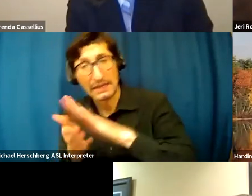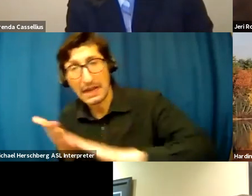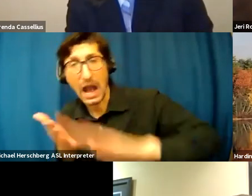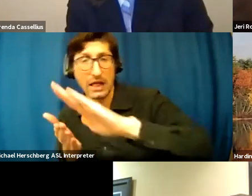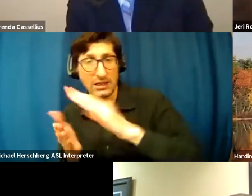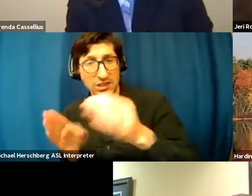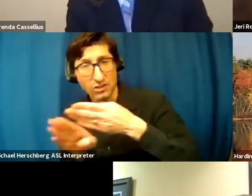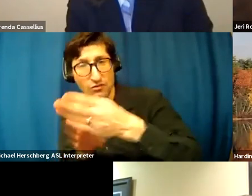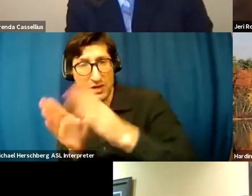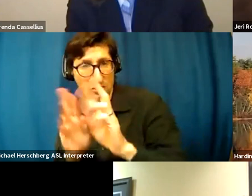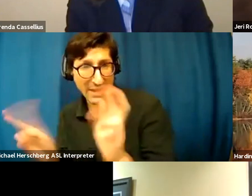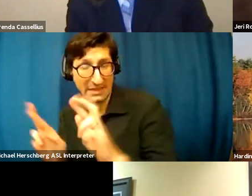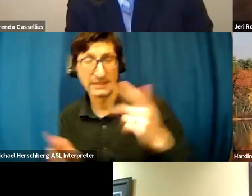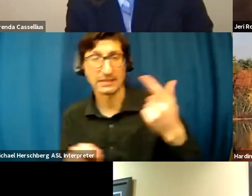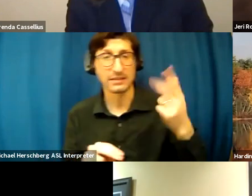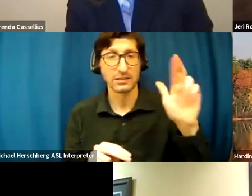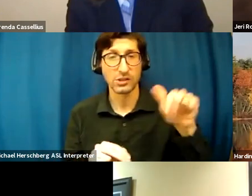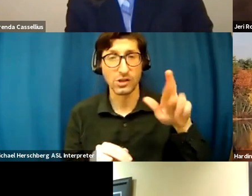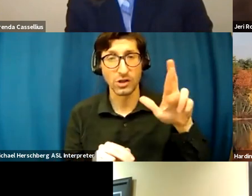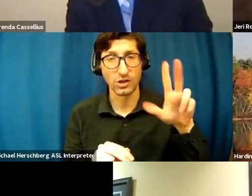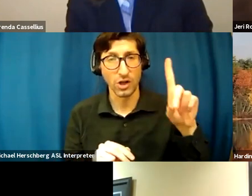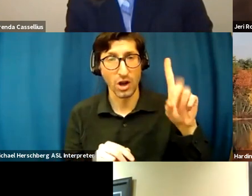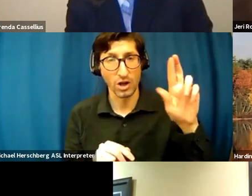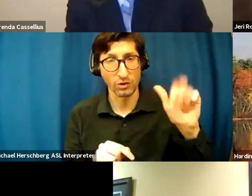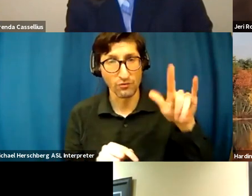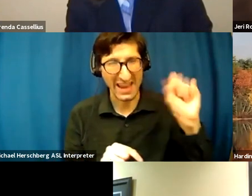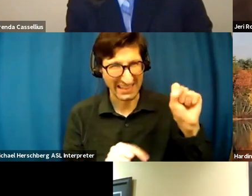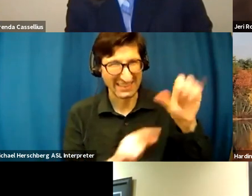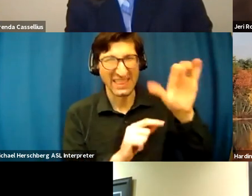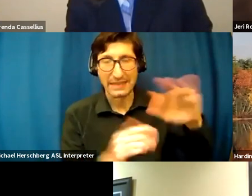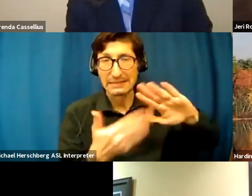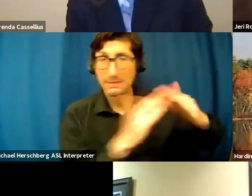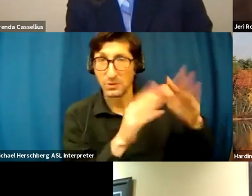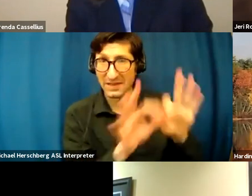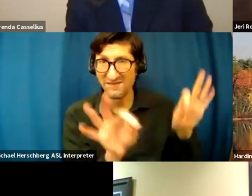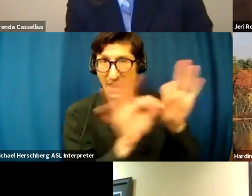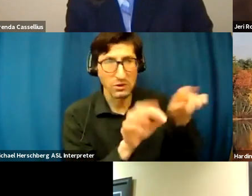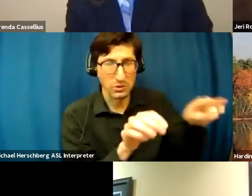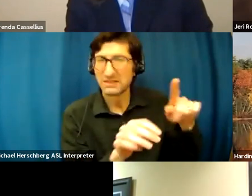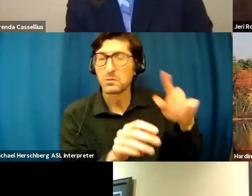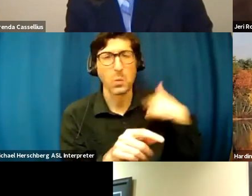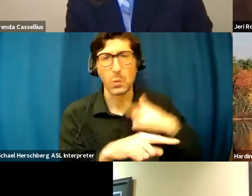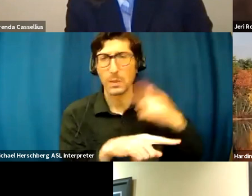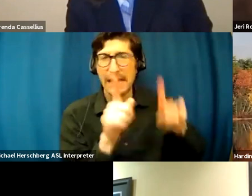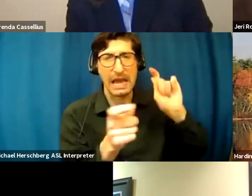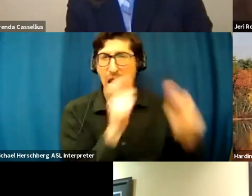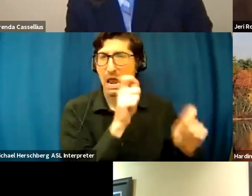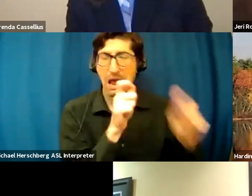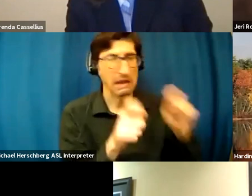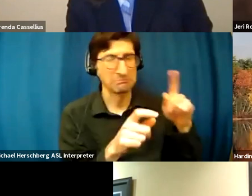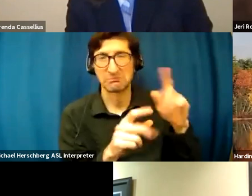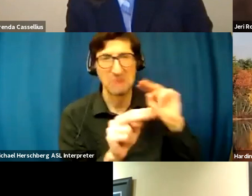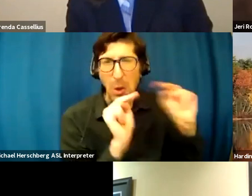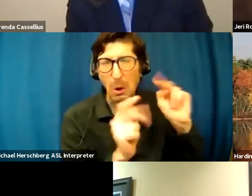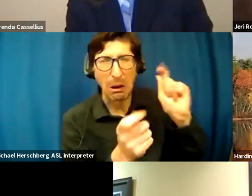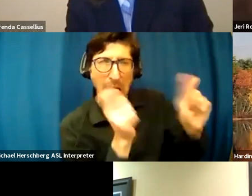Guardrails represent the community's values and our non-negotiable expectations that must be honored in